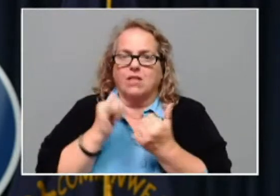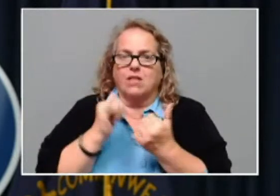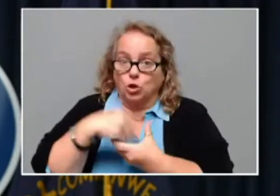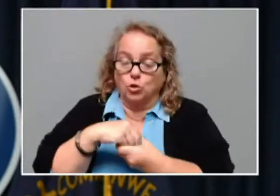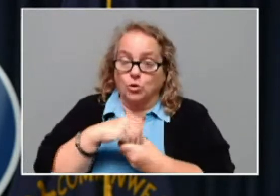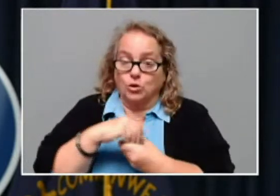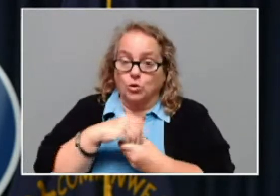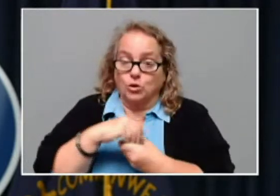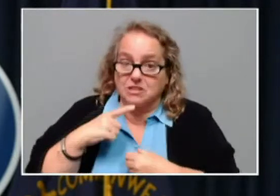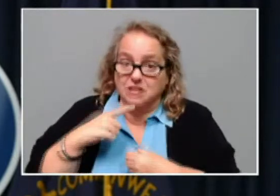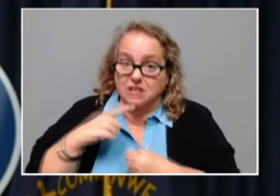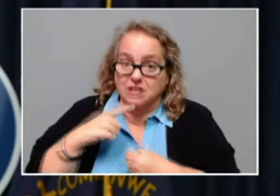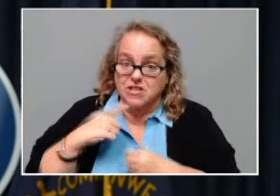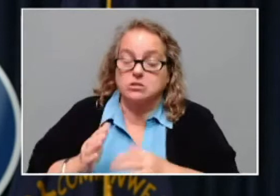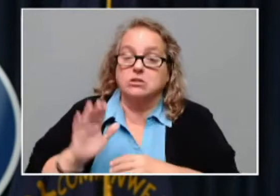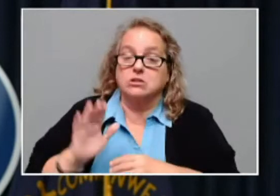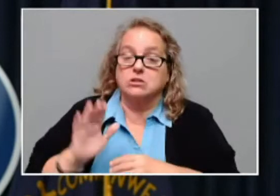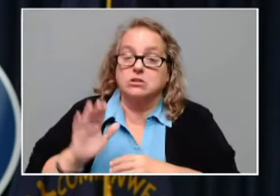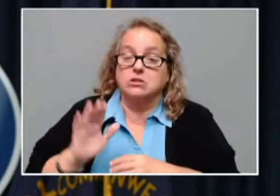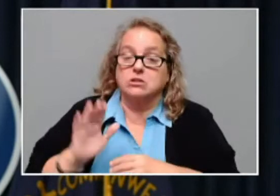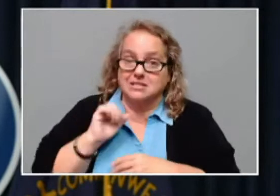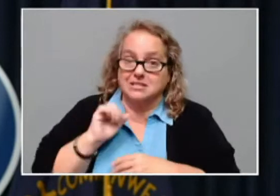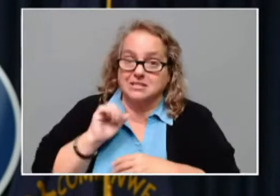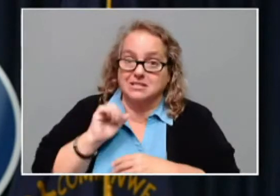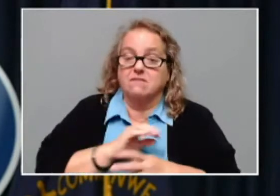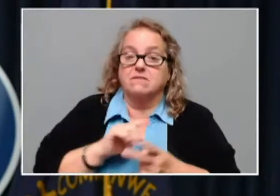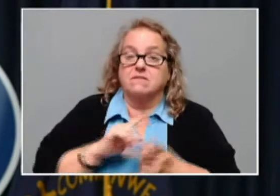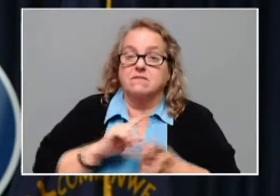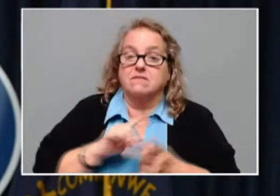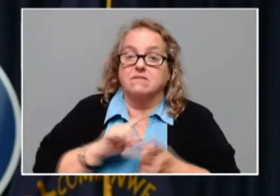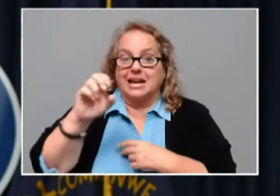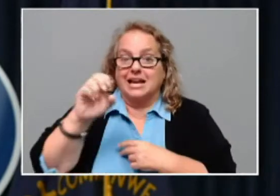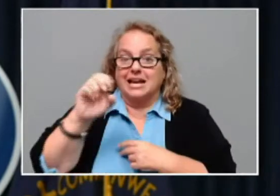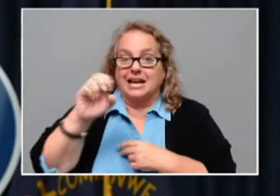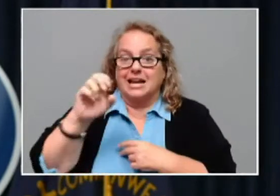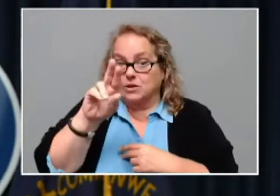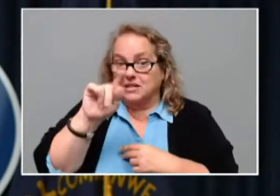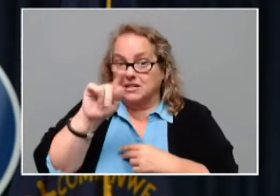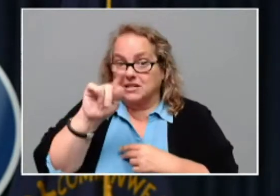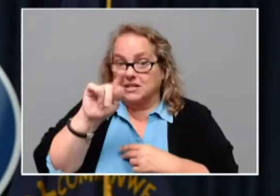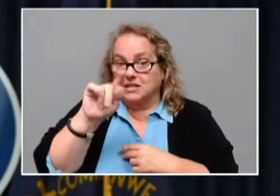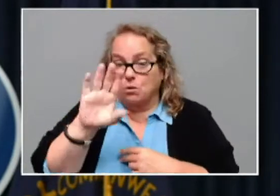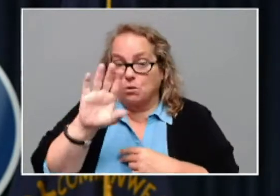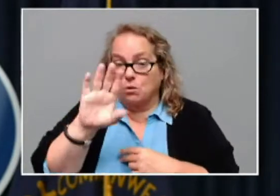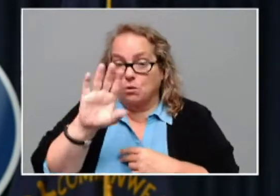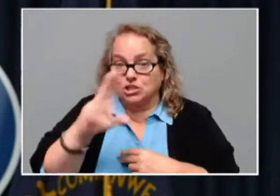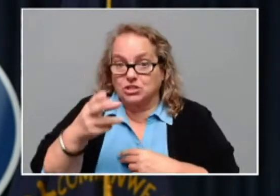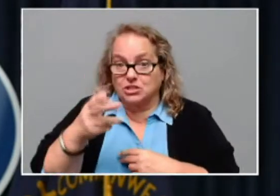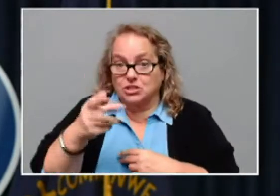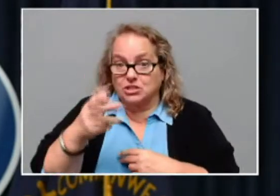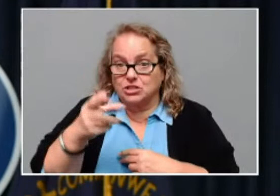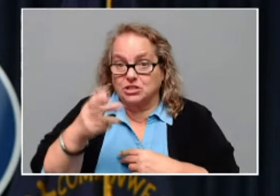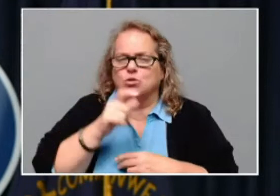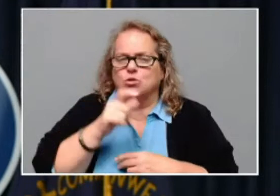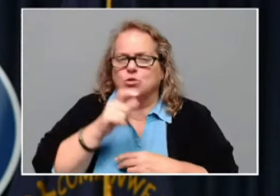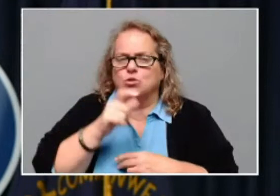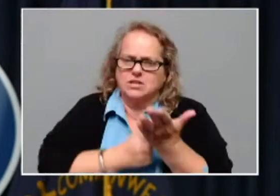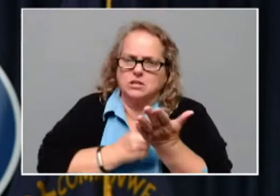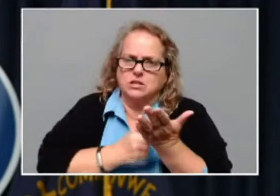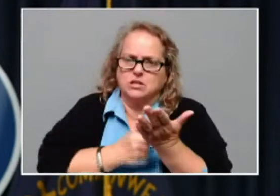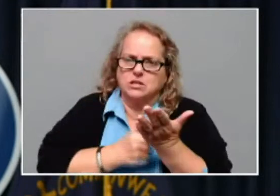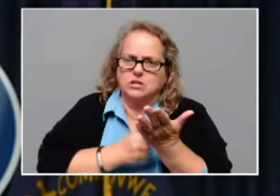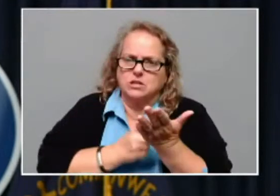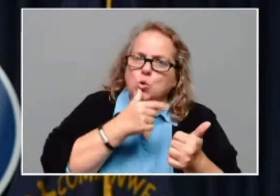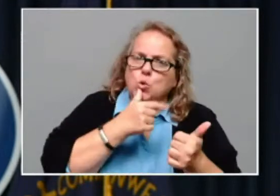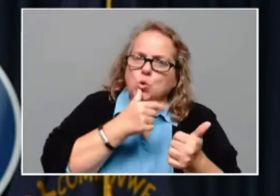as well as executive branch staff, to go through the who and the how much to make sure that we do